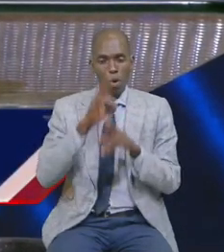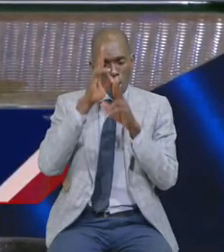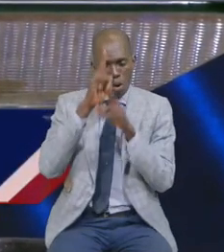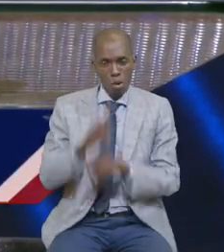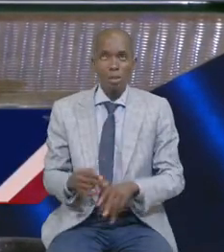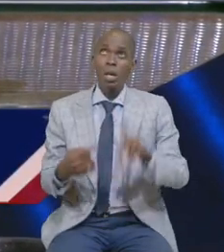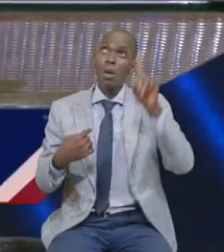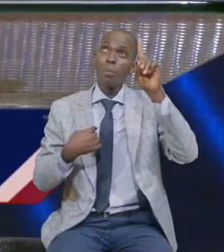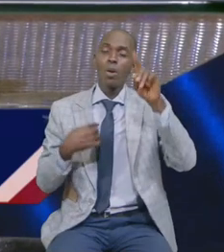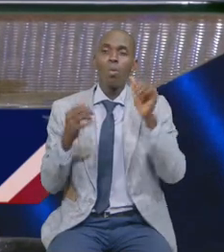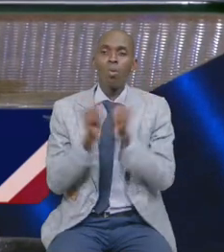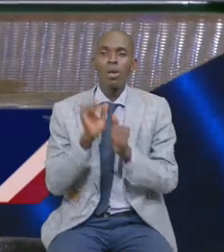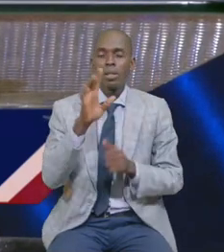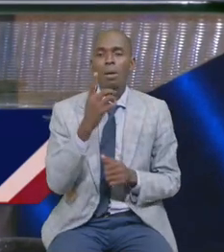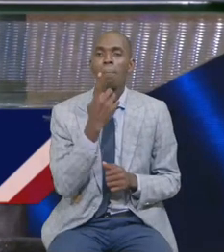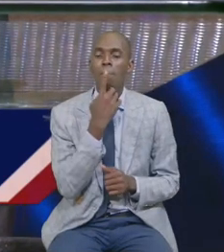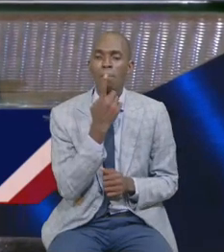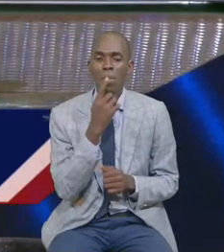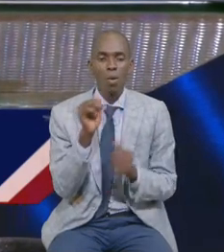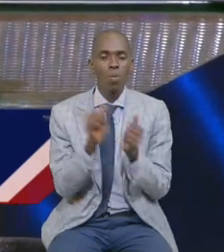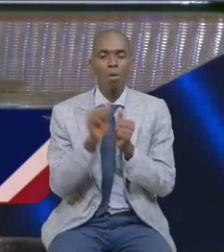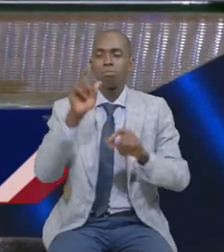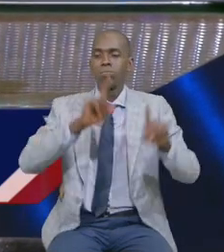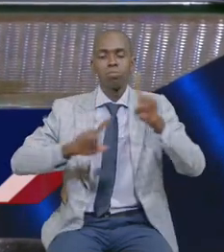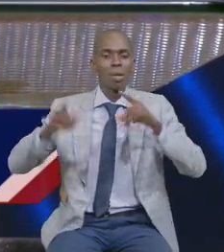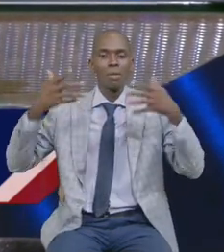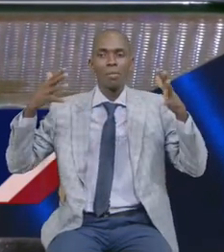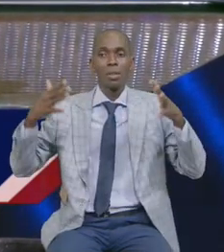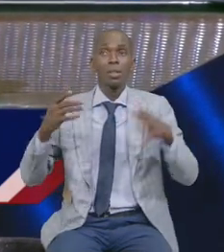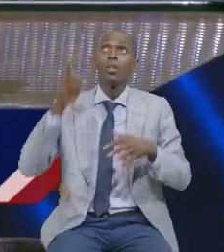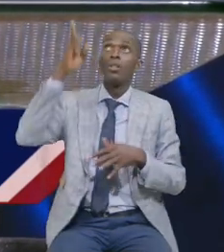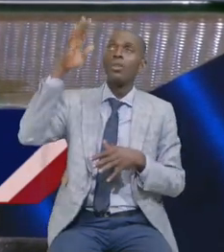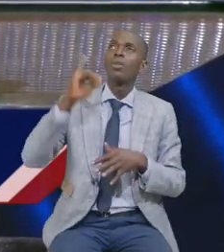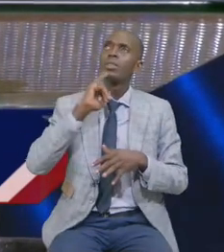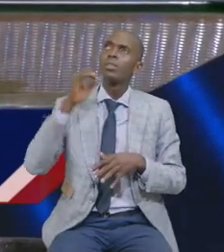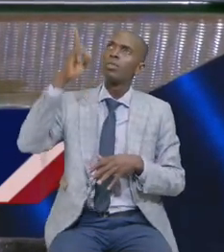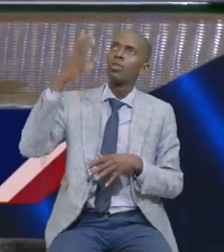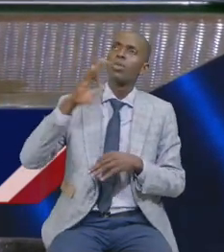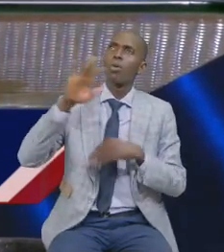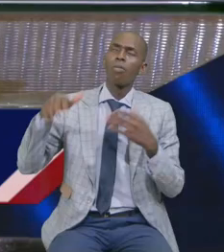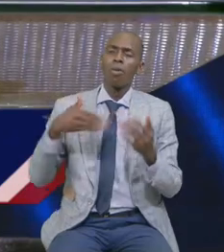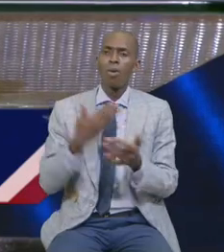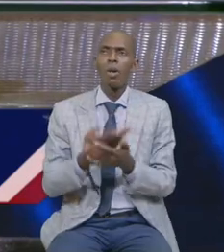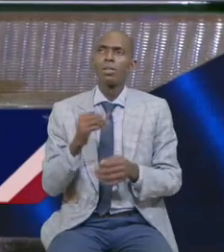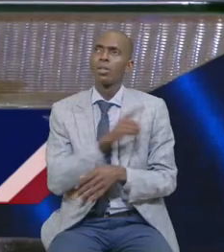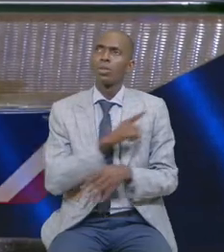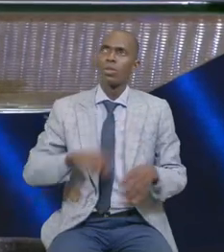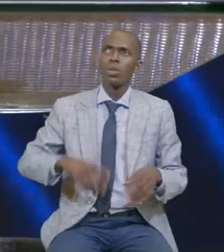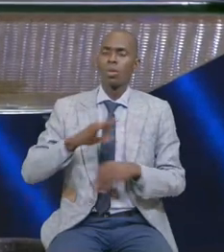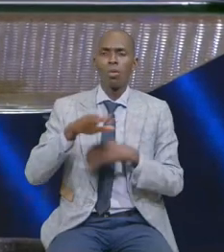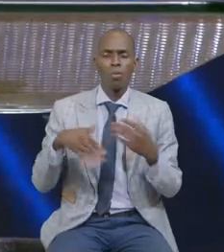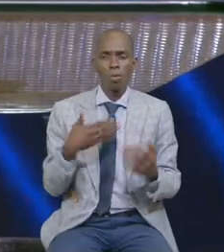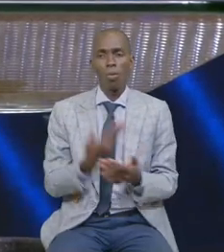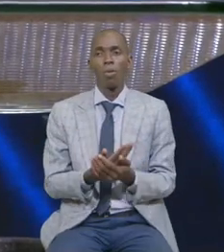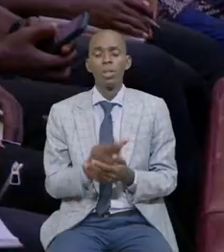honorate me what there is God is the god of gods and God is the Lord of kings and yet